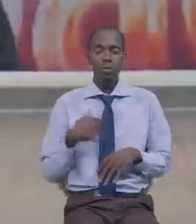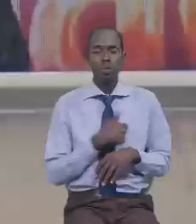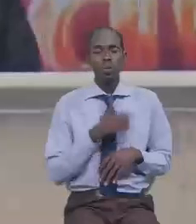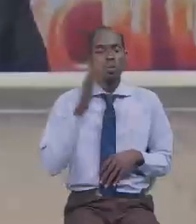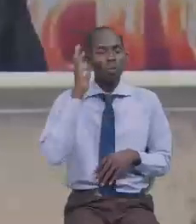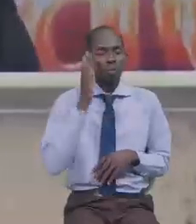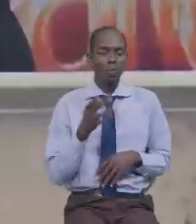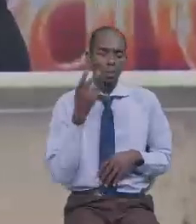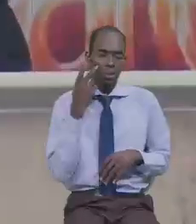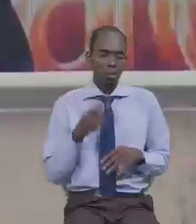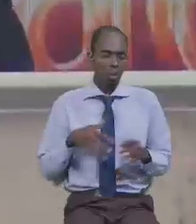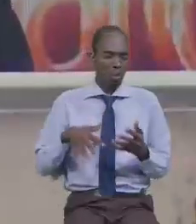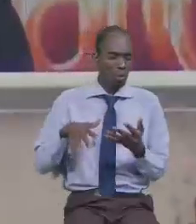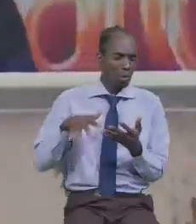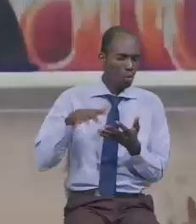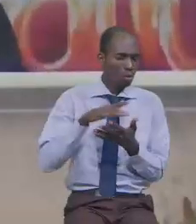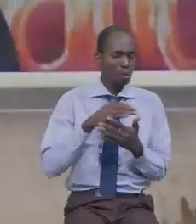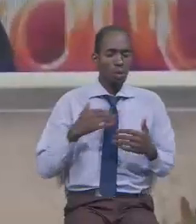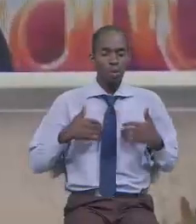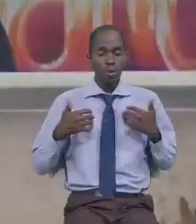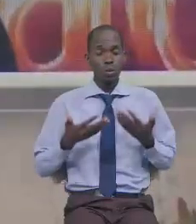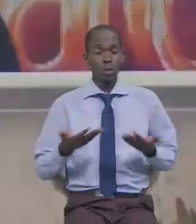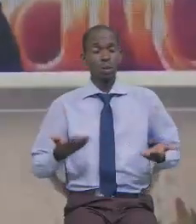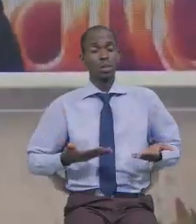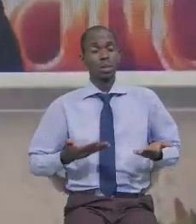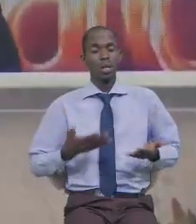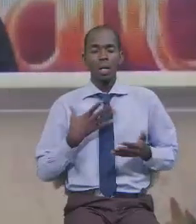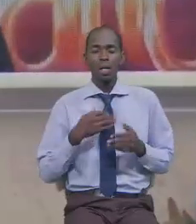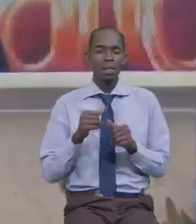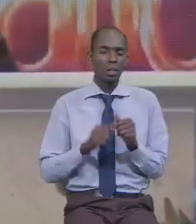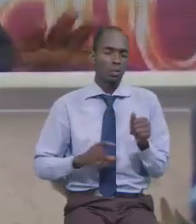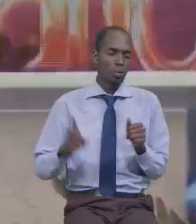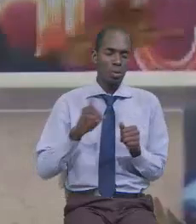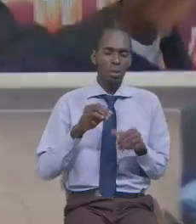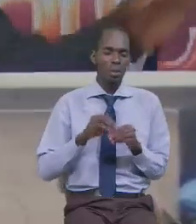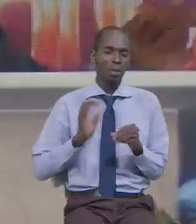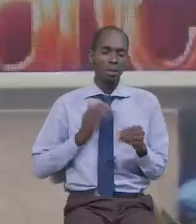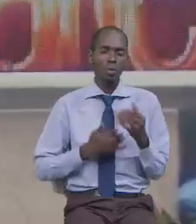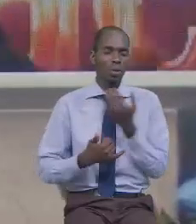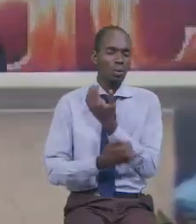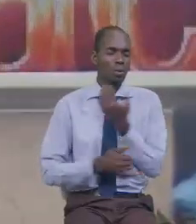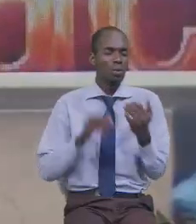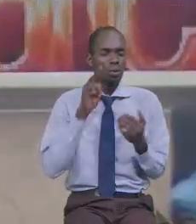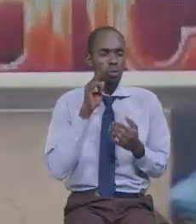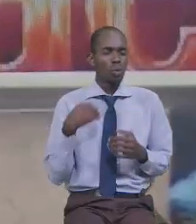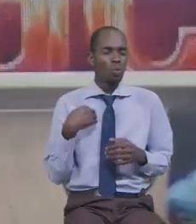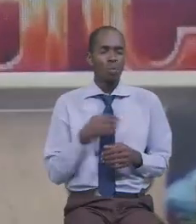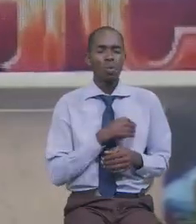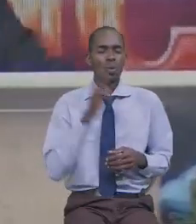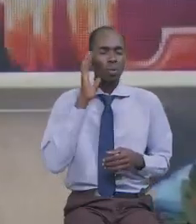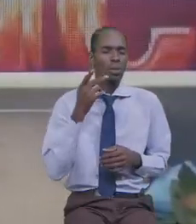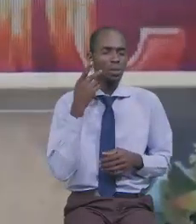these youths here and all over our country, Nigeria. We'll see the youths of